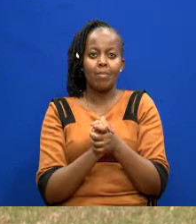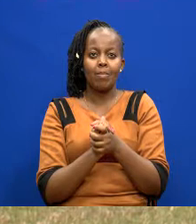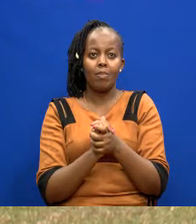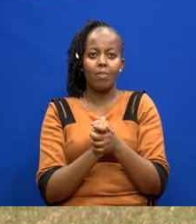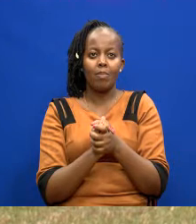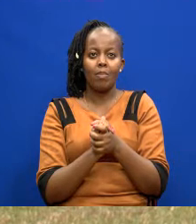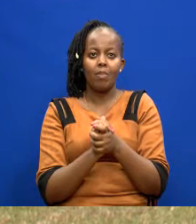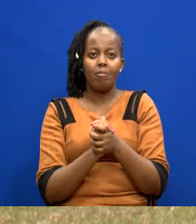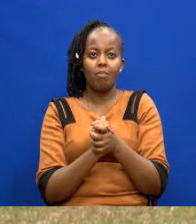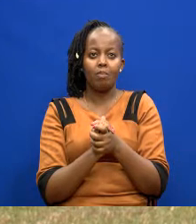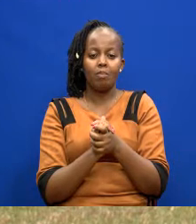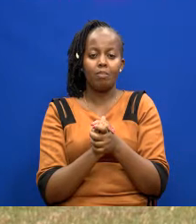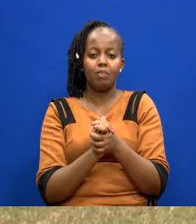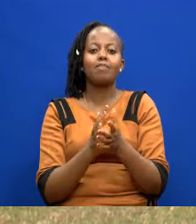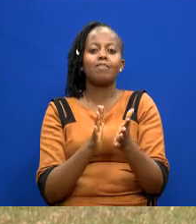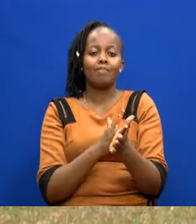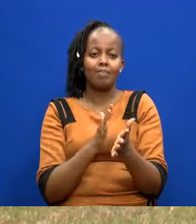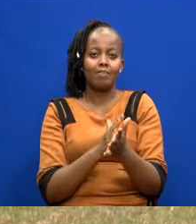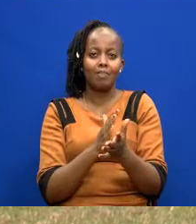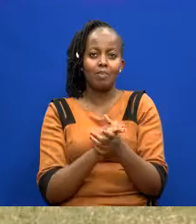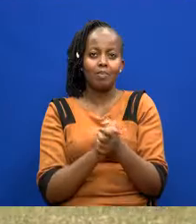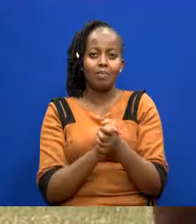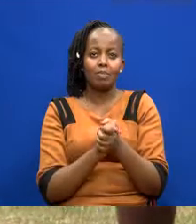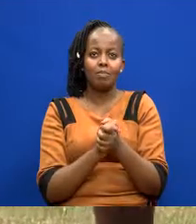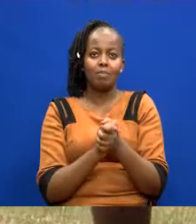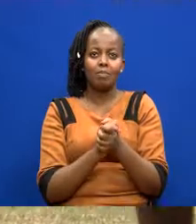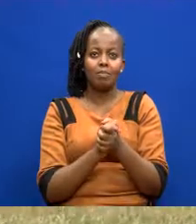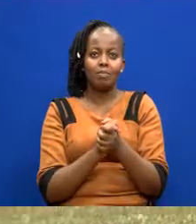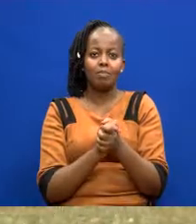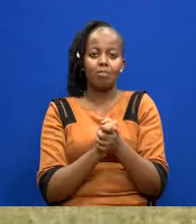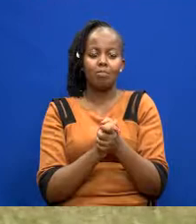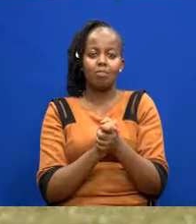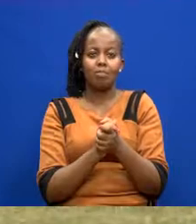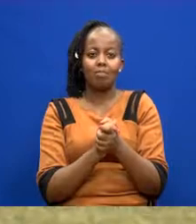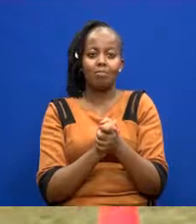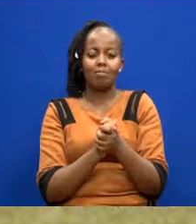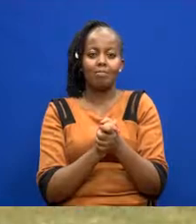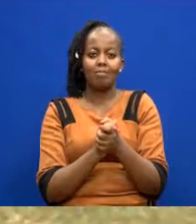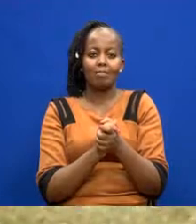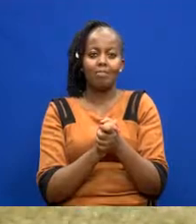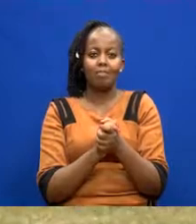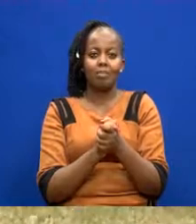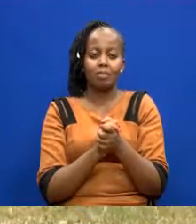Vincent tackling. Vincent tackling. Okay, 3 and 1.